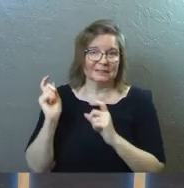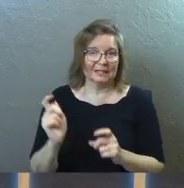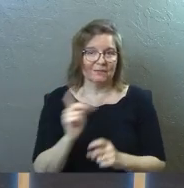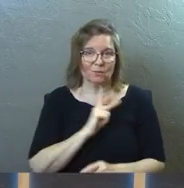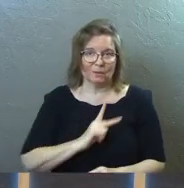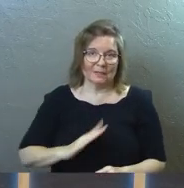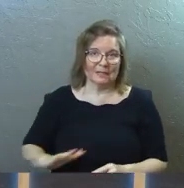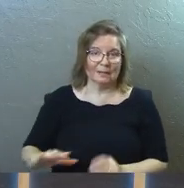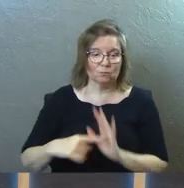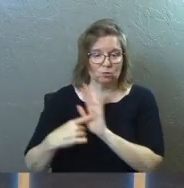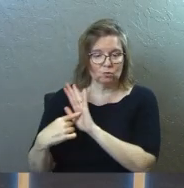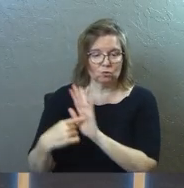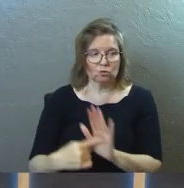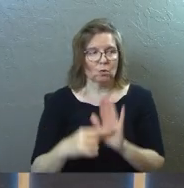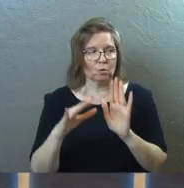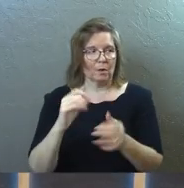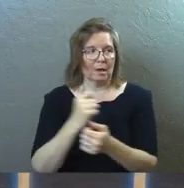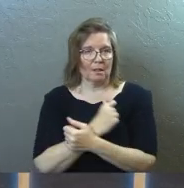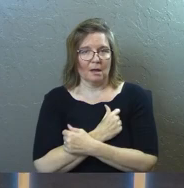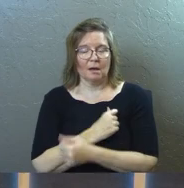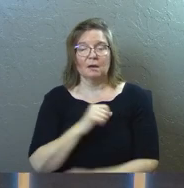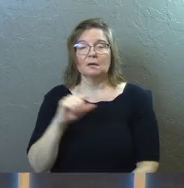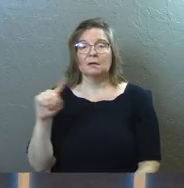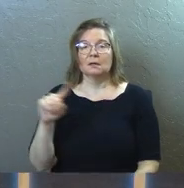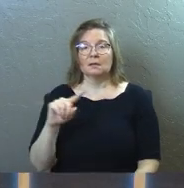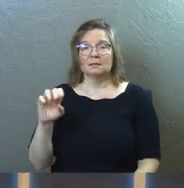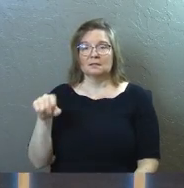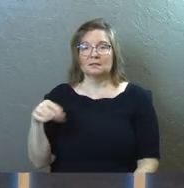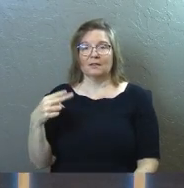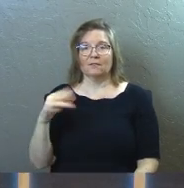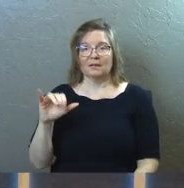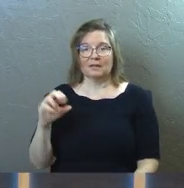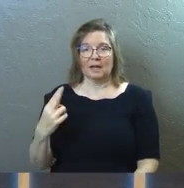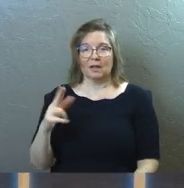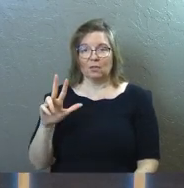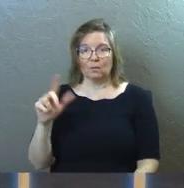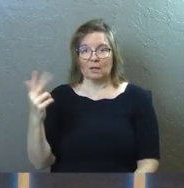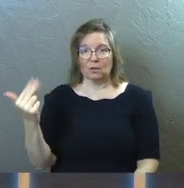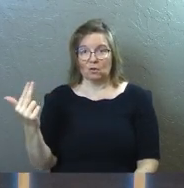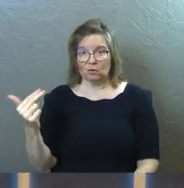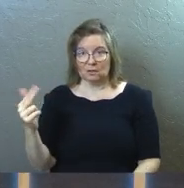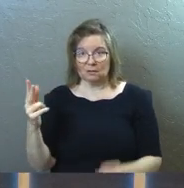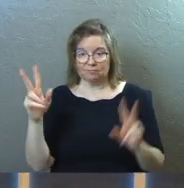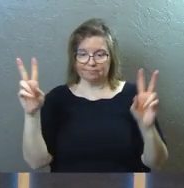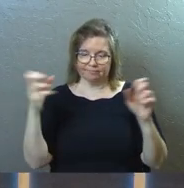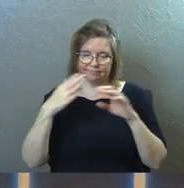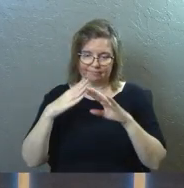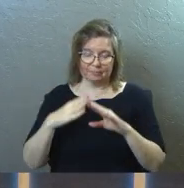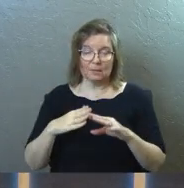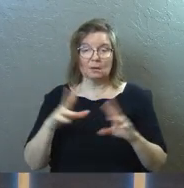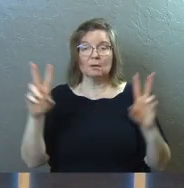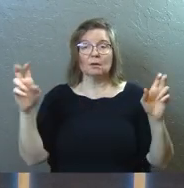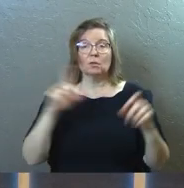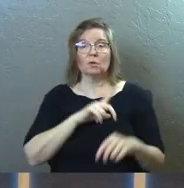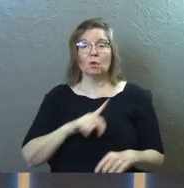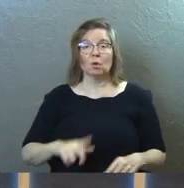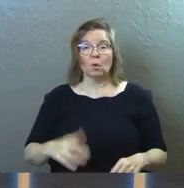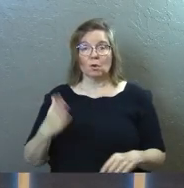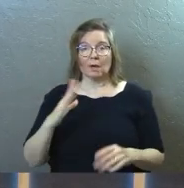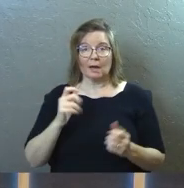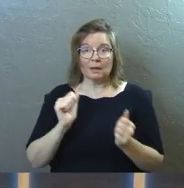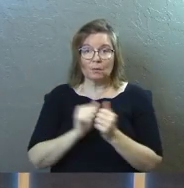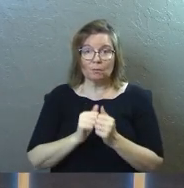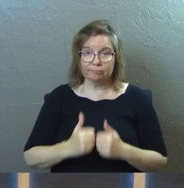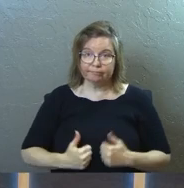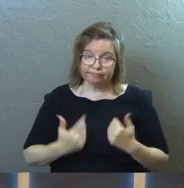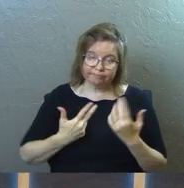show you his great love. Zephaniah 3:17 breaks it down even more. For the Lord your God is living among you. He is a mighty Savior.